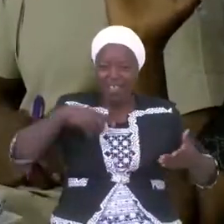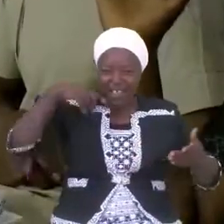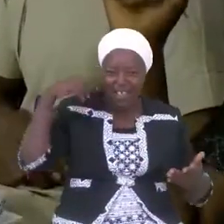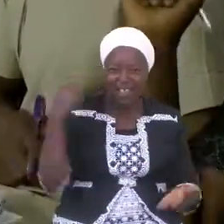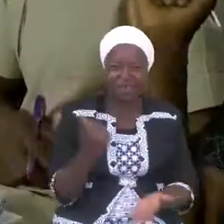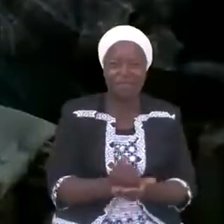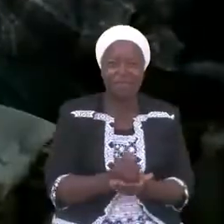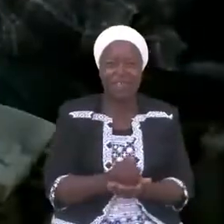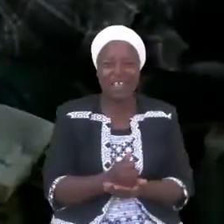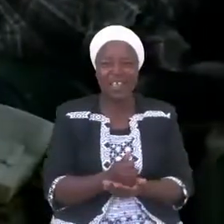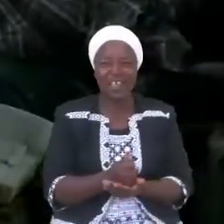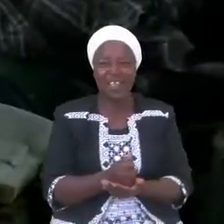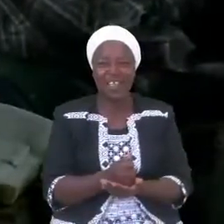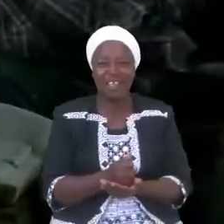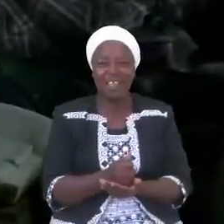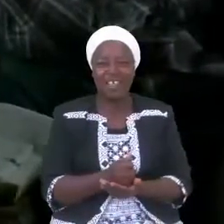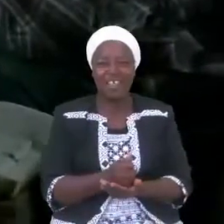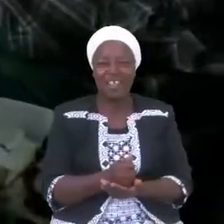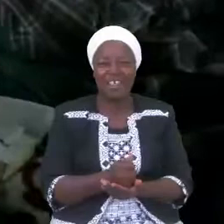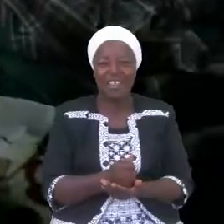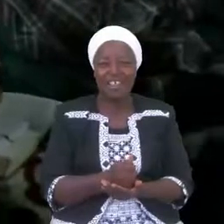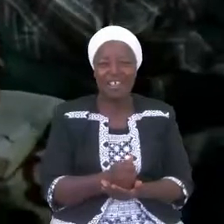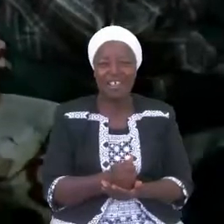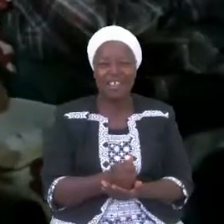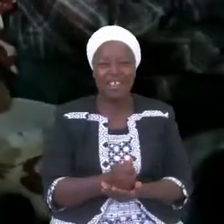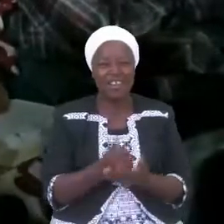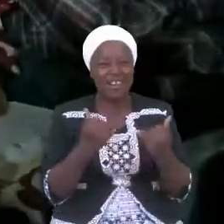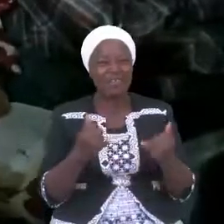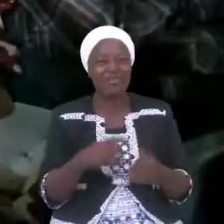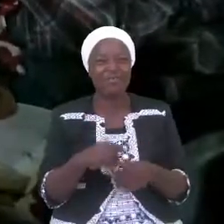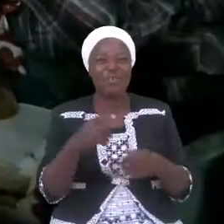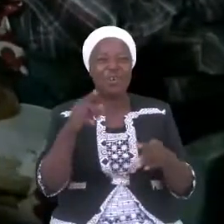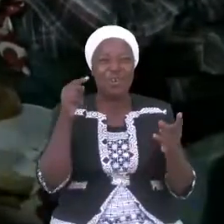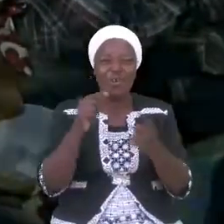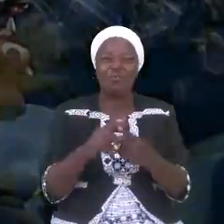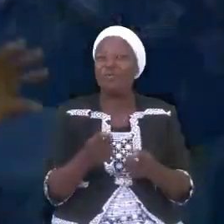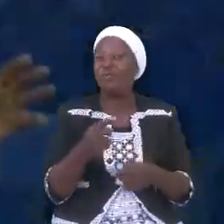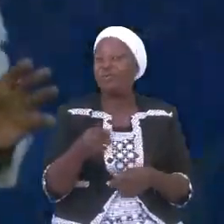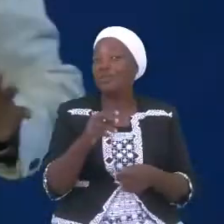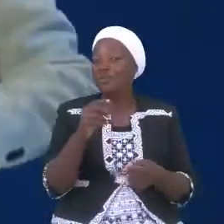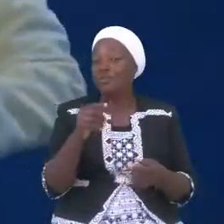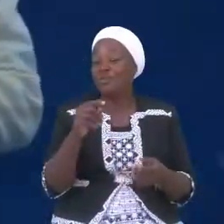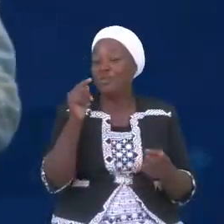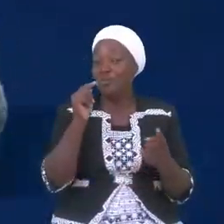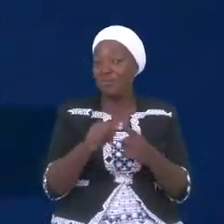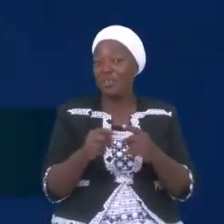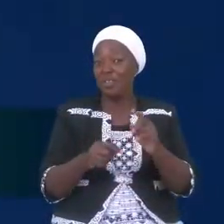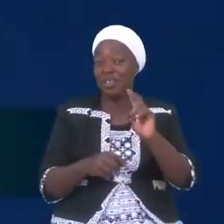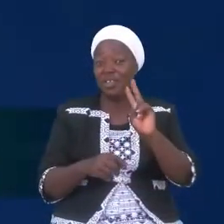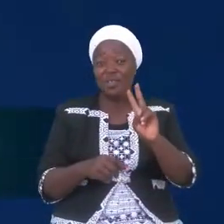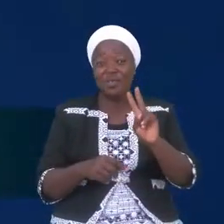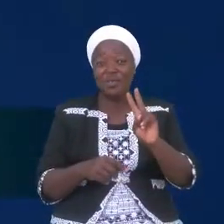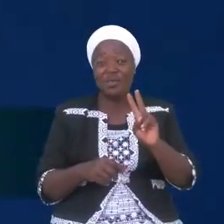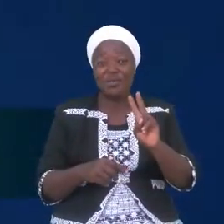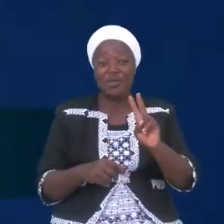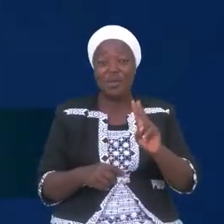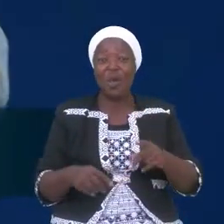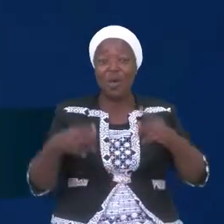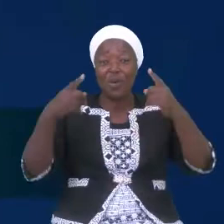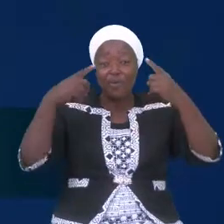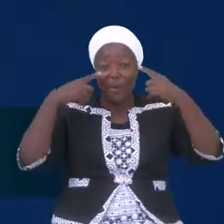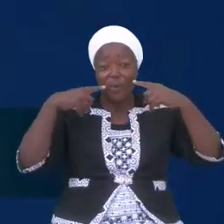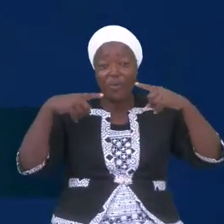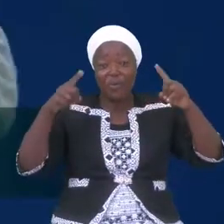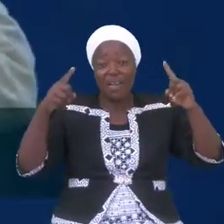Amen. Number two now. We're coming to number two. Popular emulations